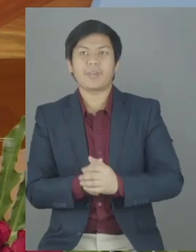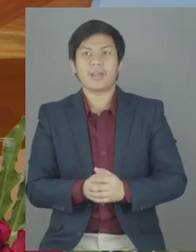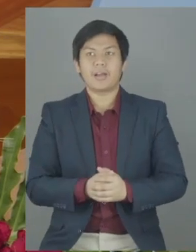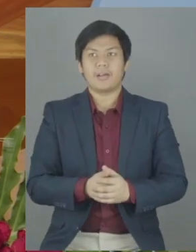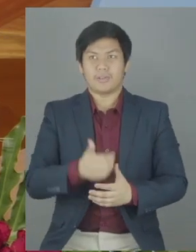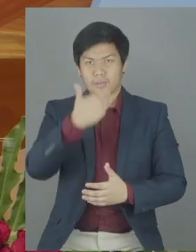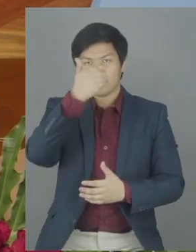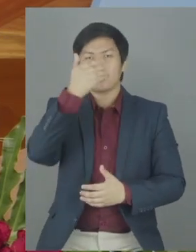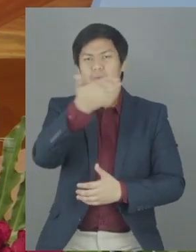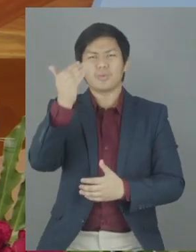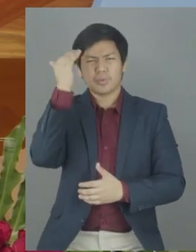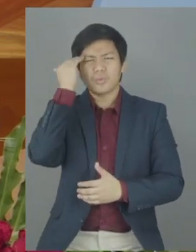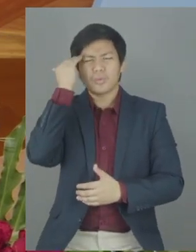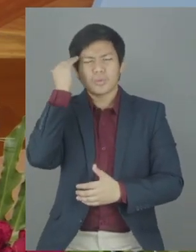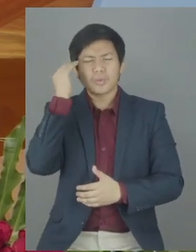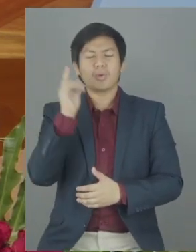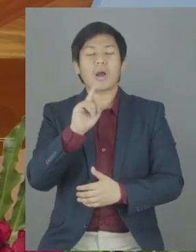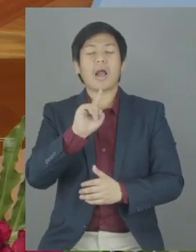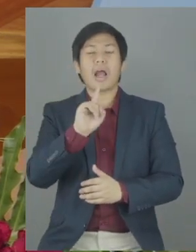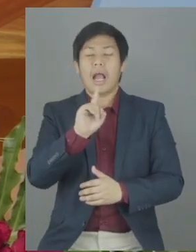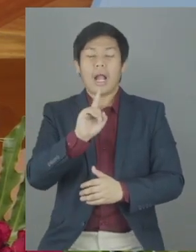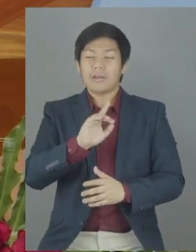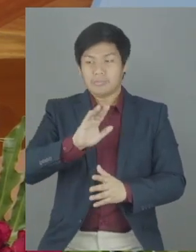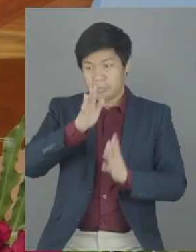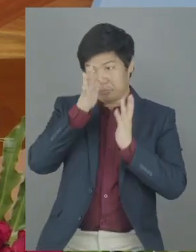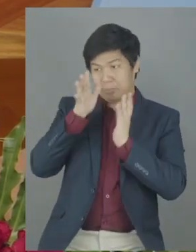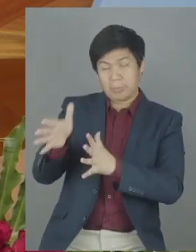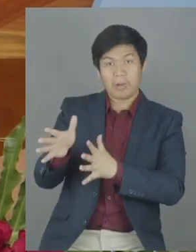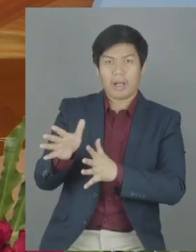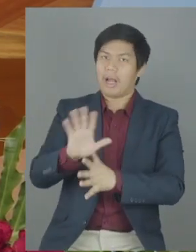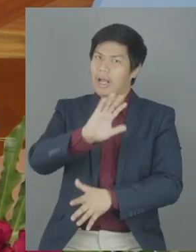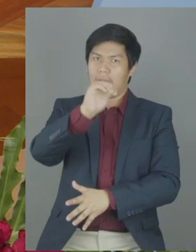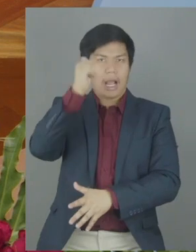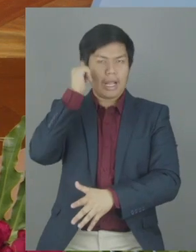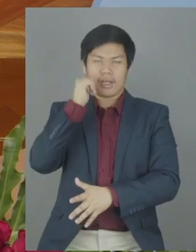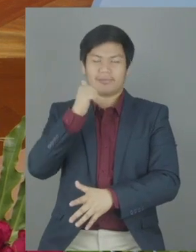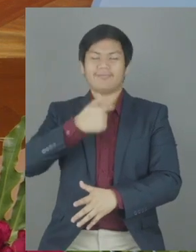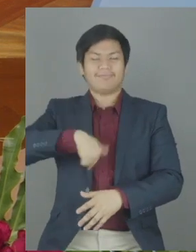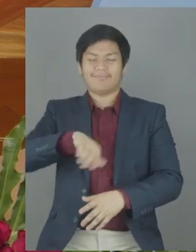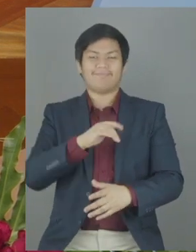know how it feels, you'd never want to let it happen again.